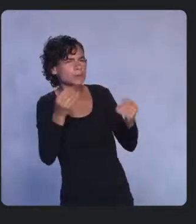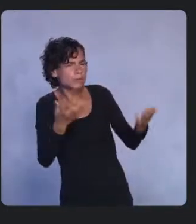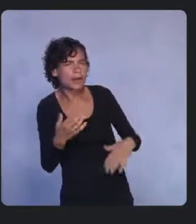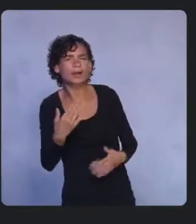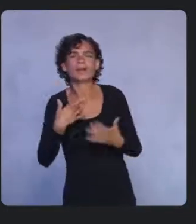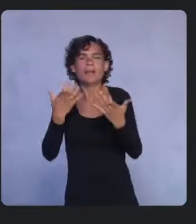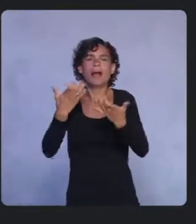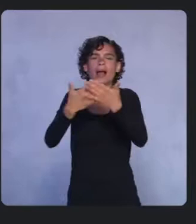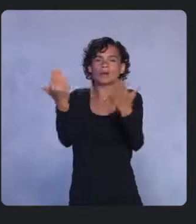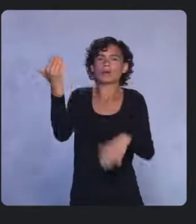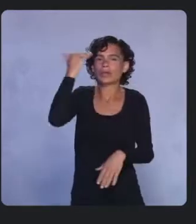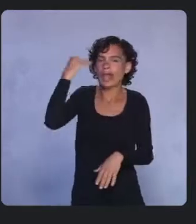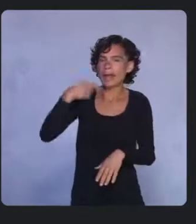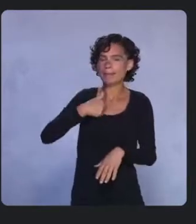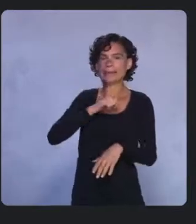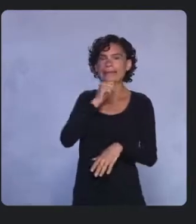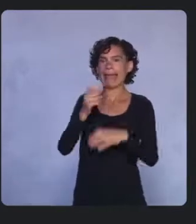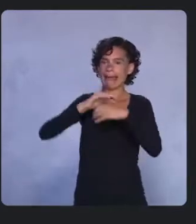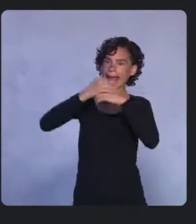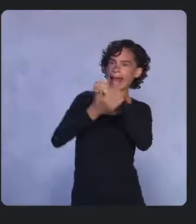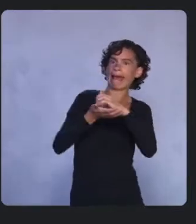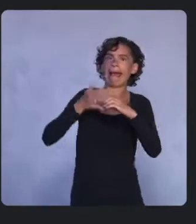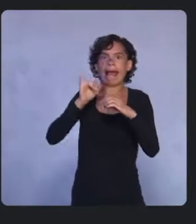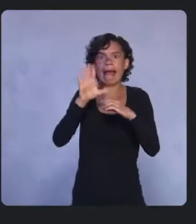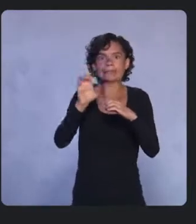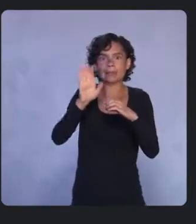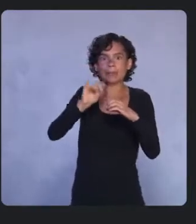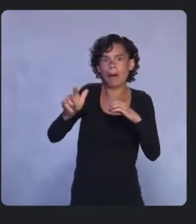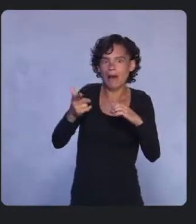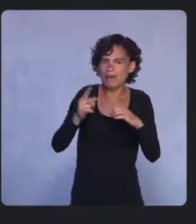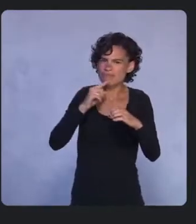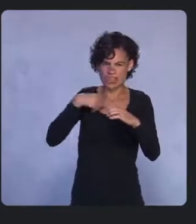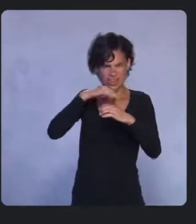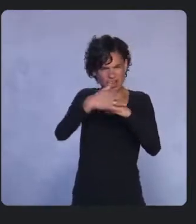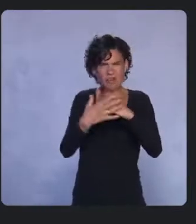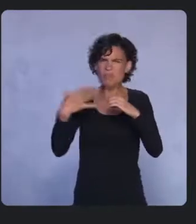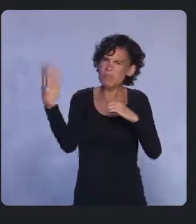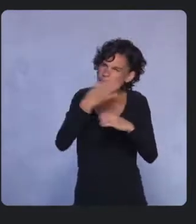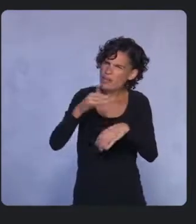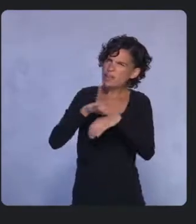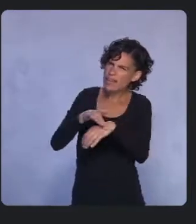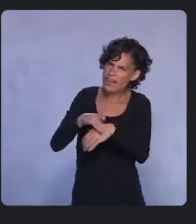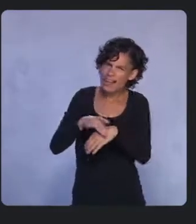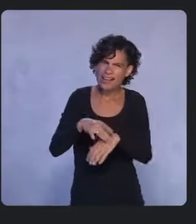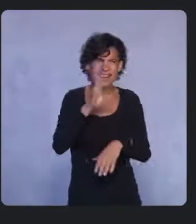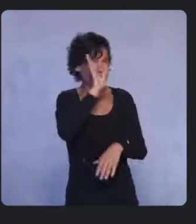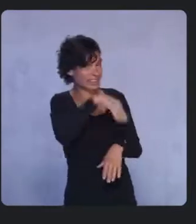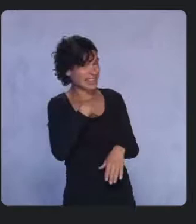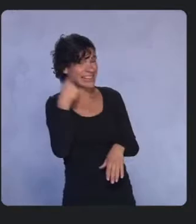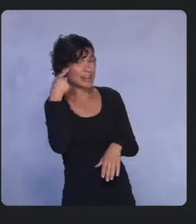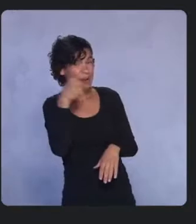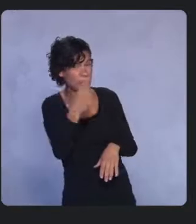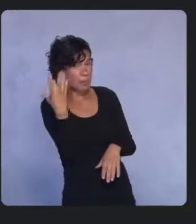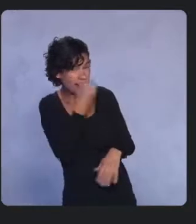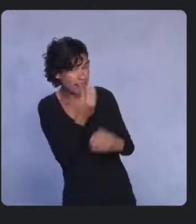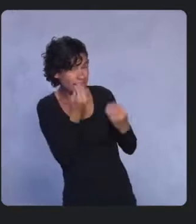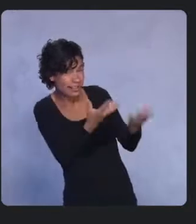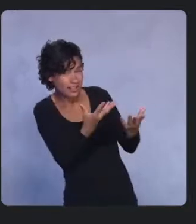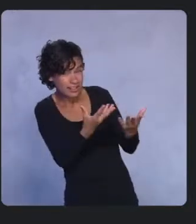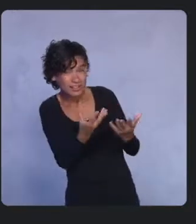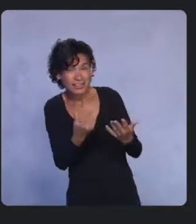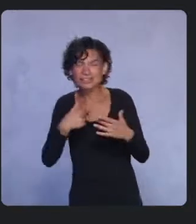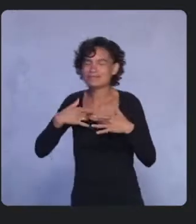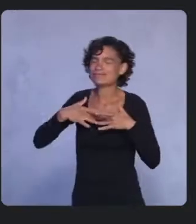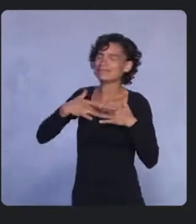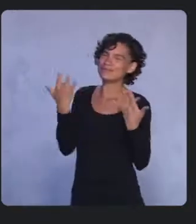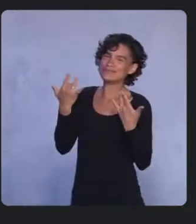ice ball. I am actually a beautiful planet. Well, I think you're beautiful. I am glad to hear that. I